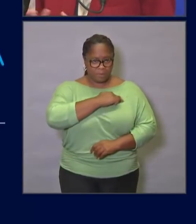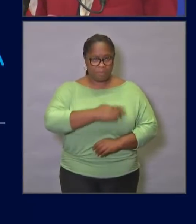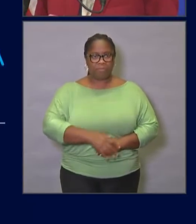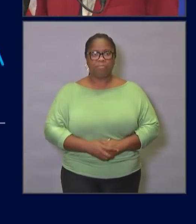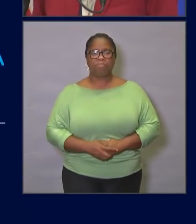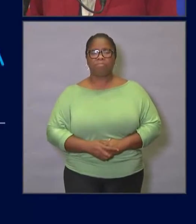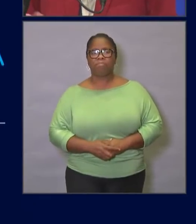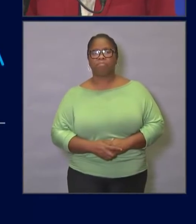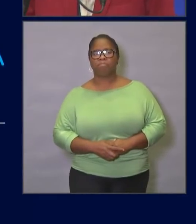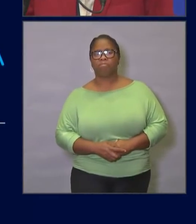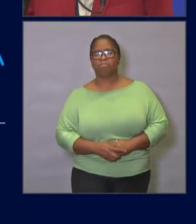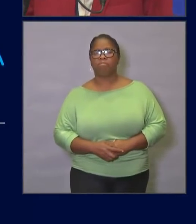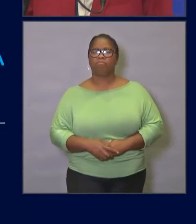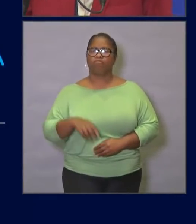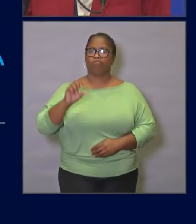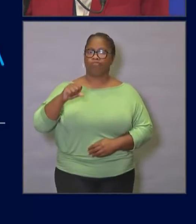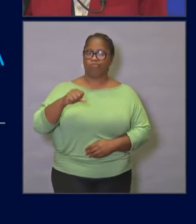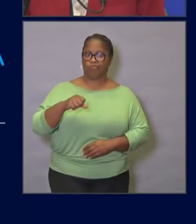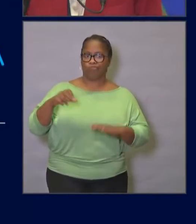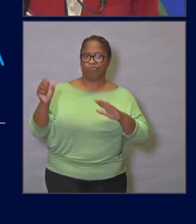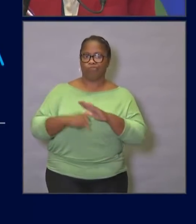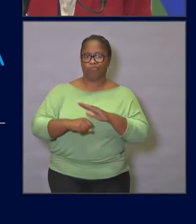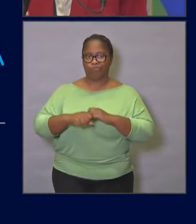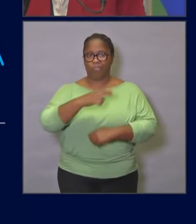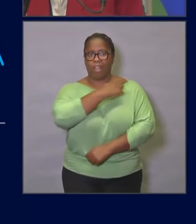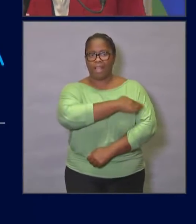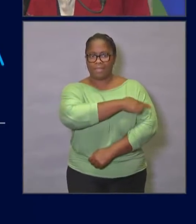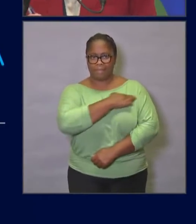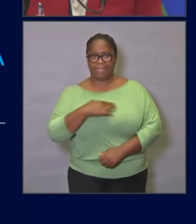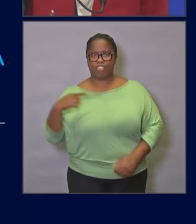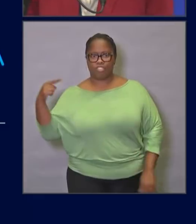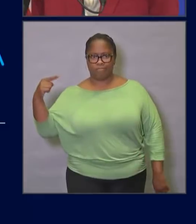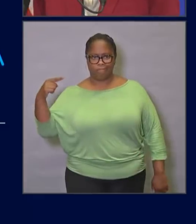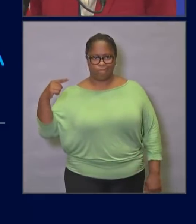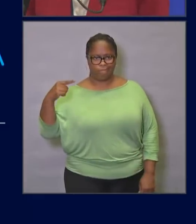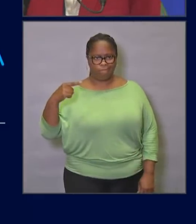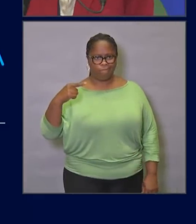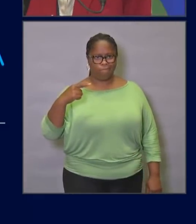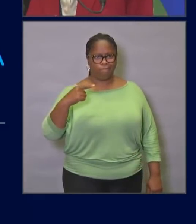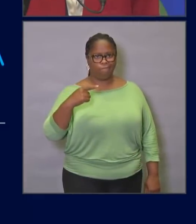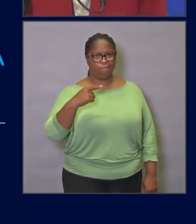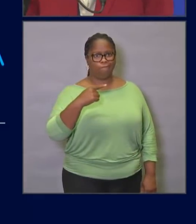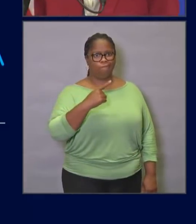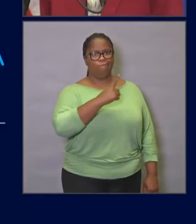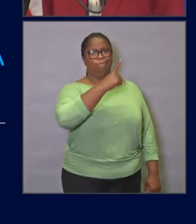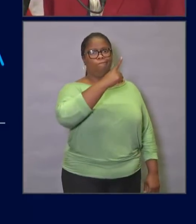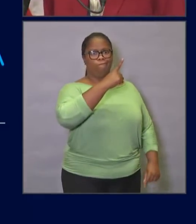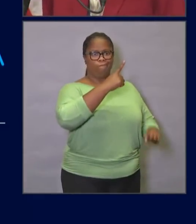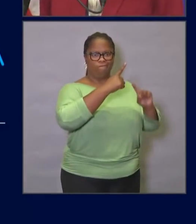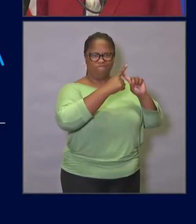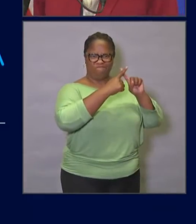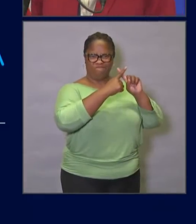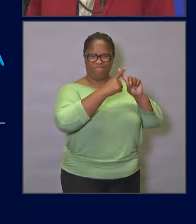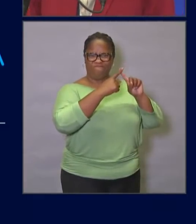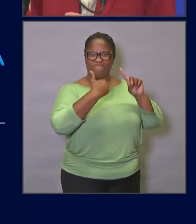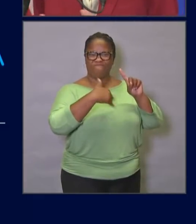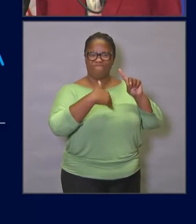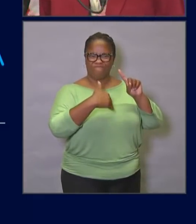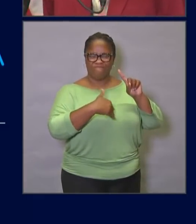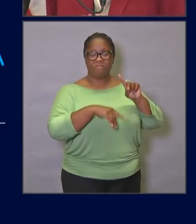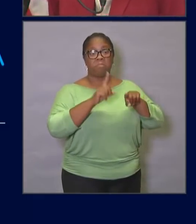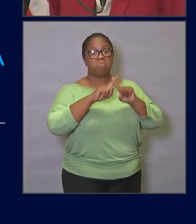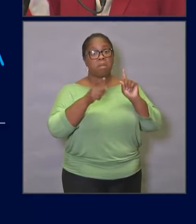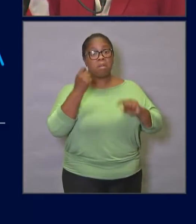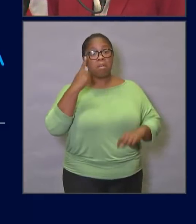seen this increase in hospitalizations, you can see from this table that the availability of ICU beds and ventilators has